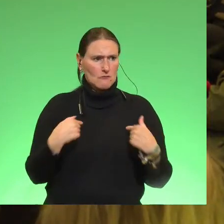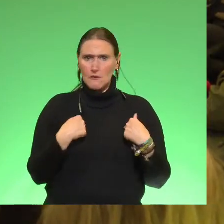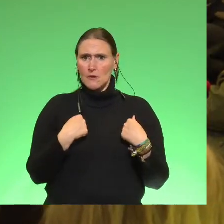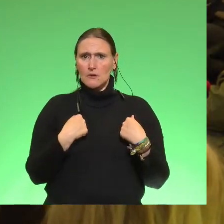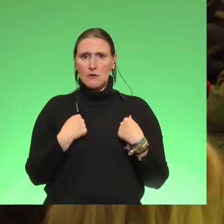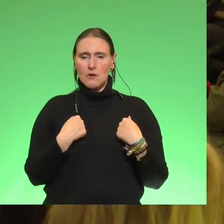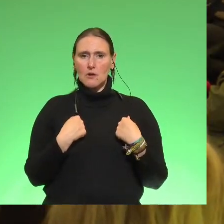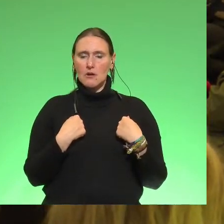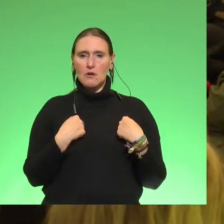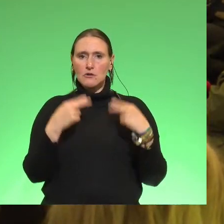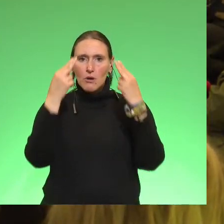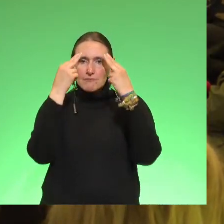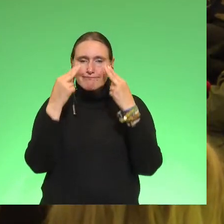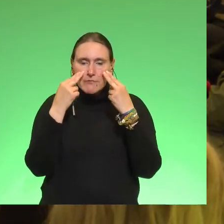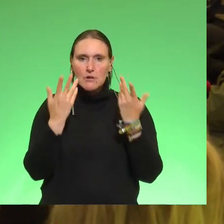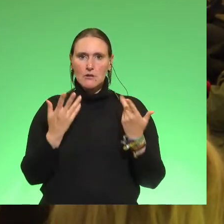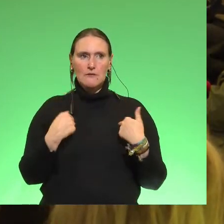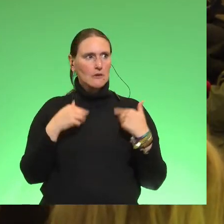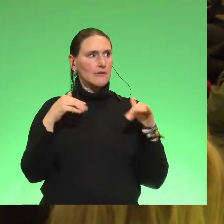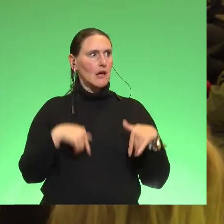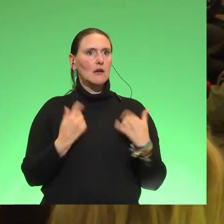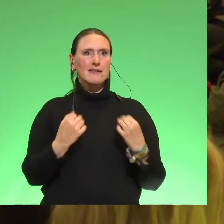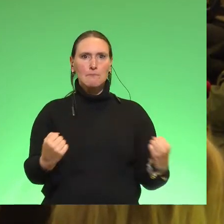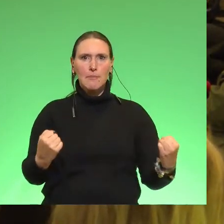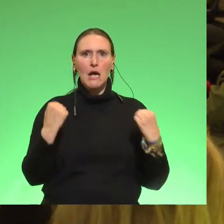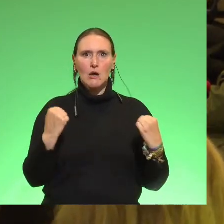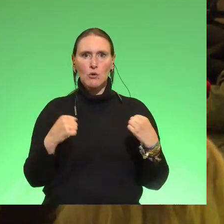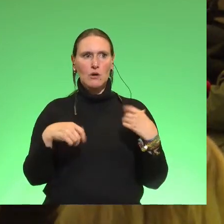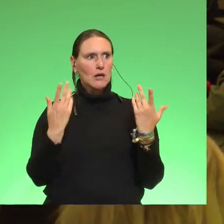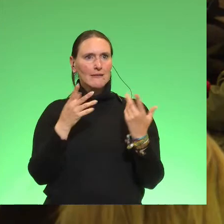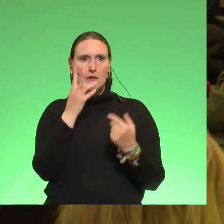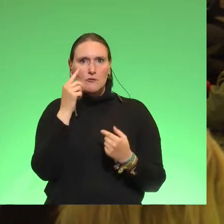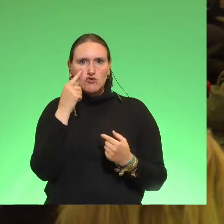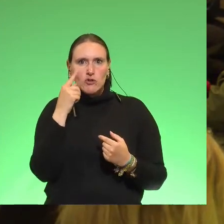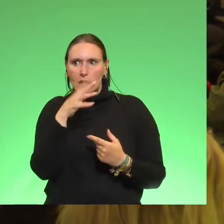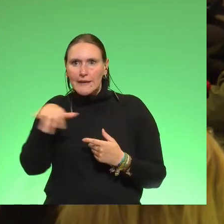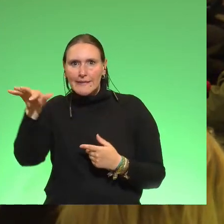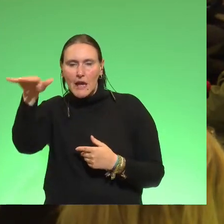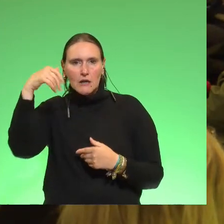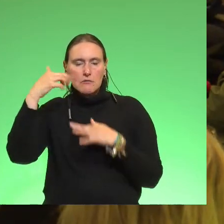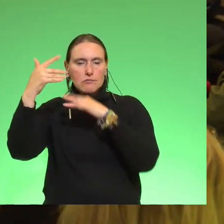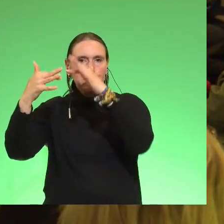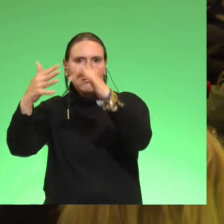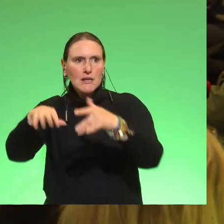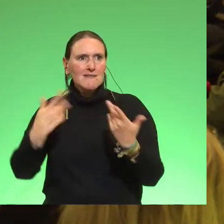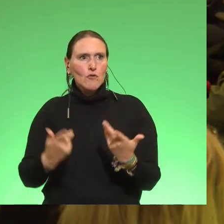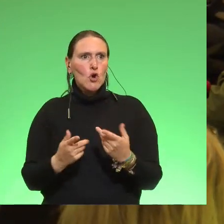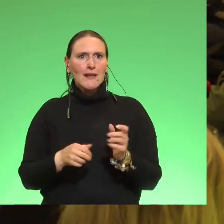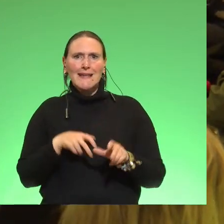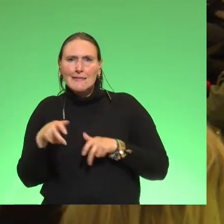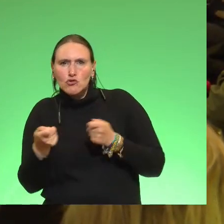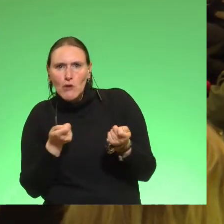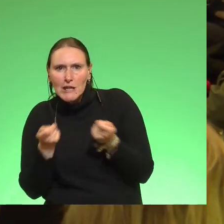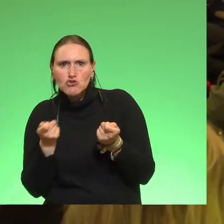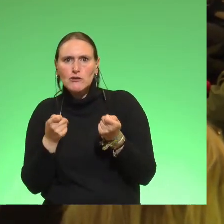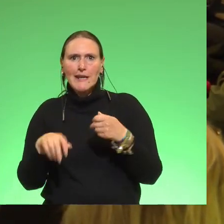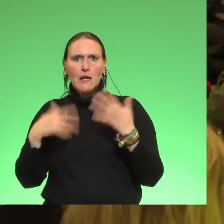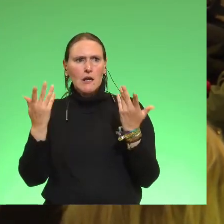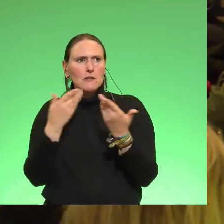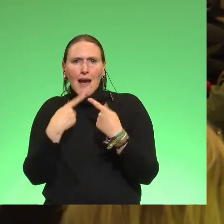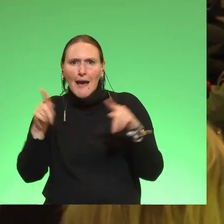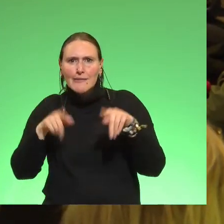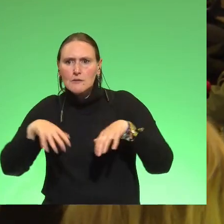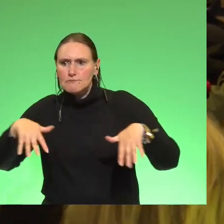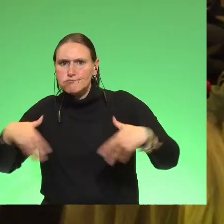that, the power, the vision that's here. And so many people are saying, what are the alternatives? What are the strategies? Look at the artwork. The